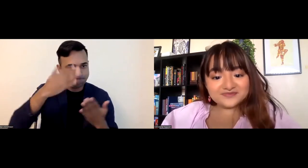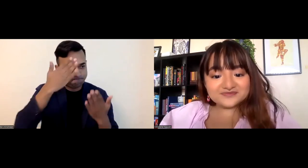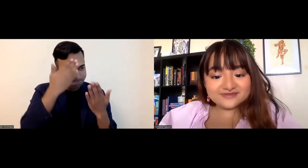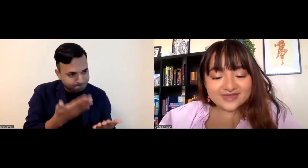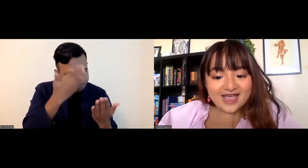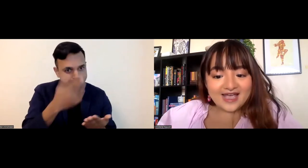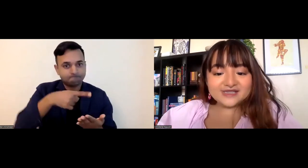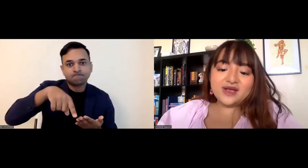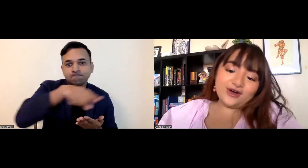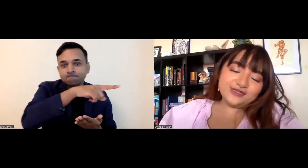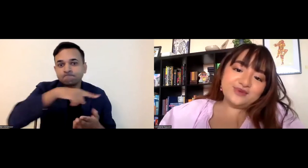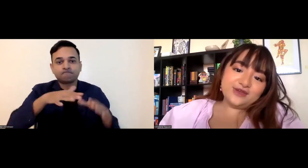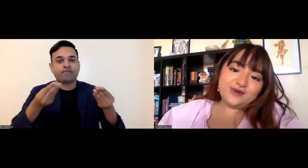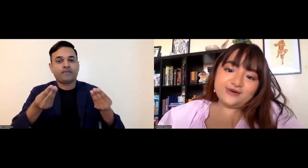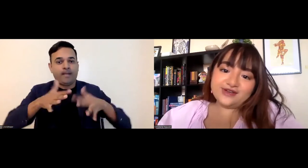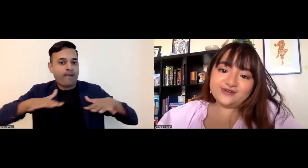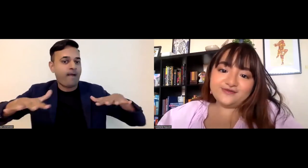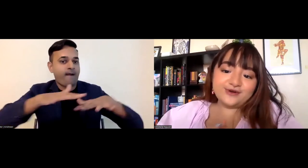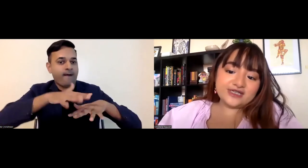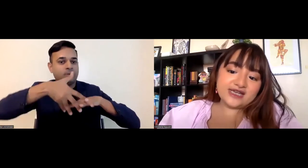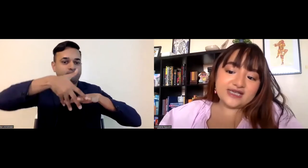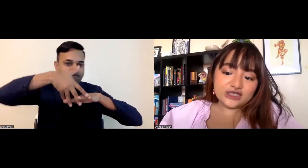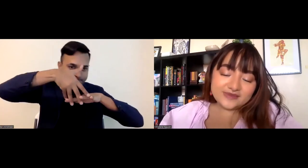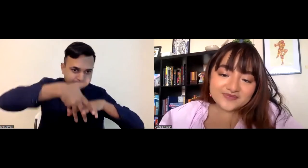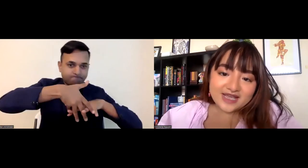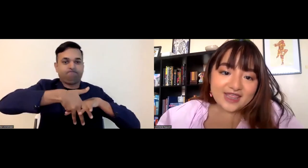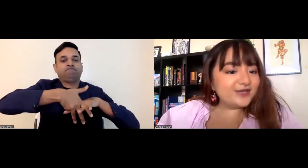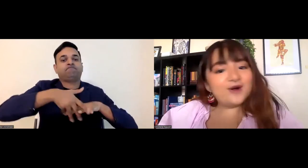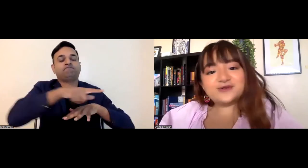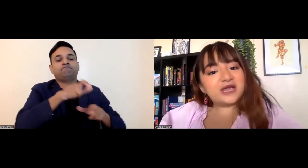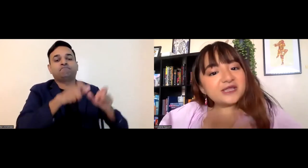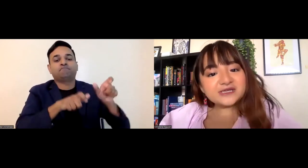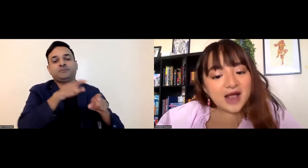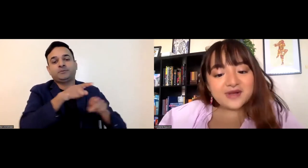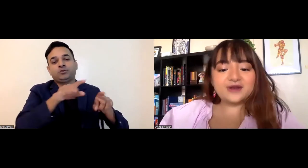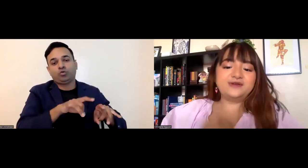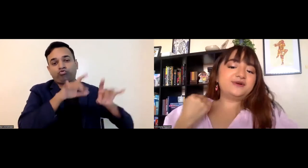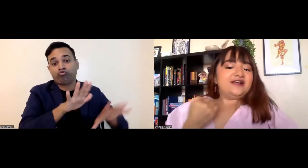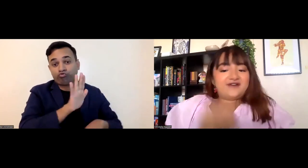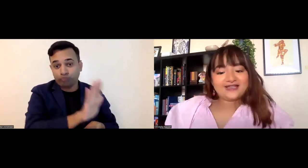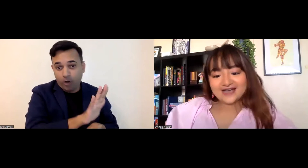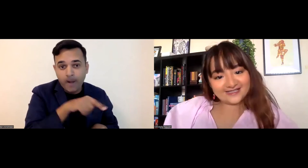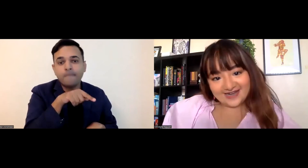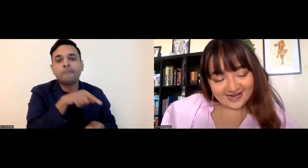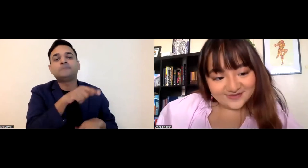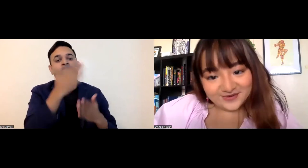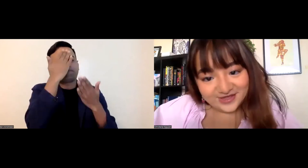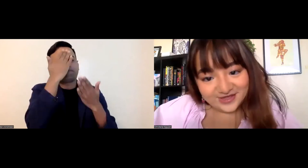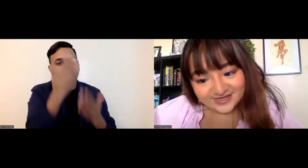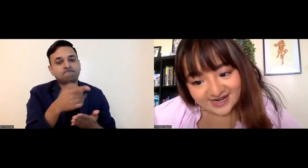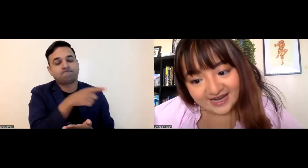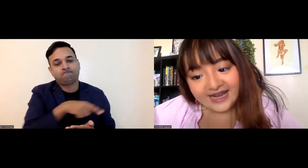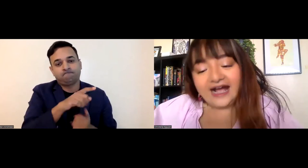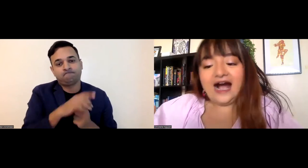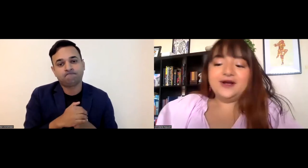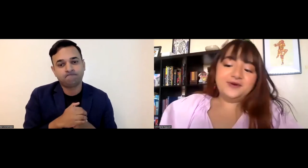from. It is my honor to be your moderator for today's session. Thank you all for taking the time out of your Valentine's Day to be with